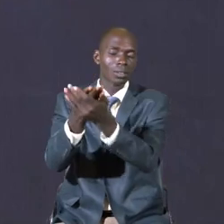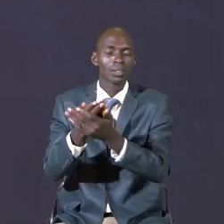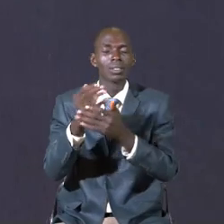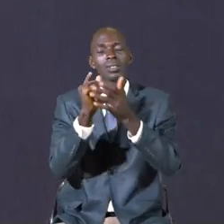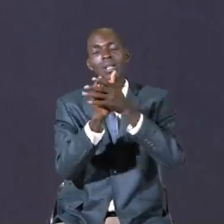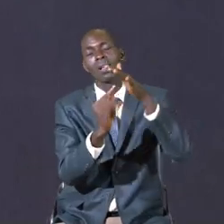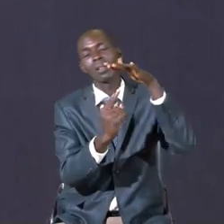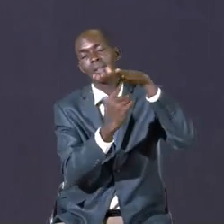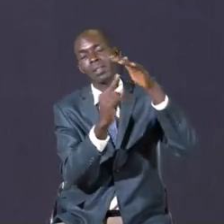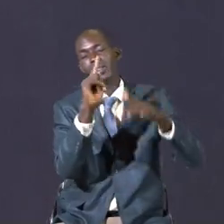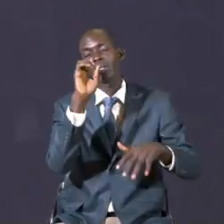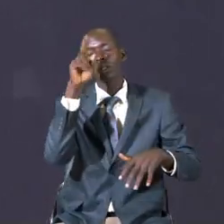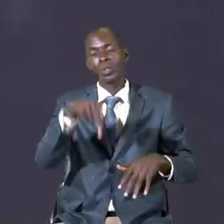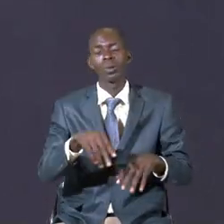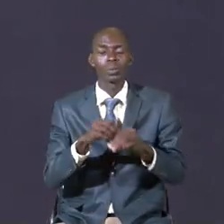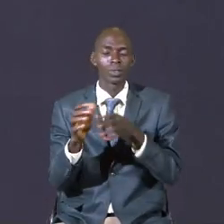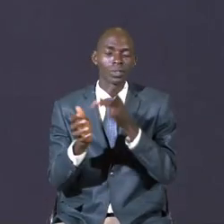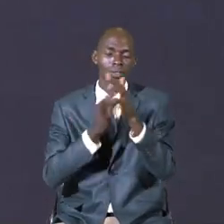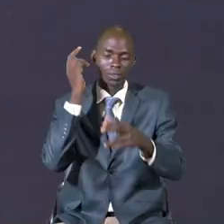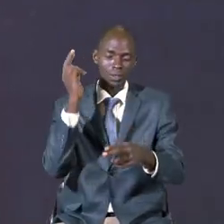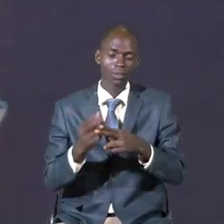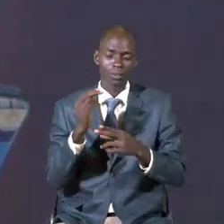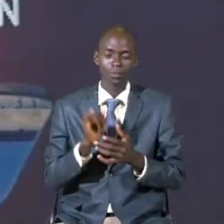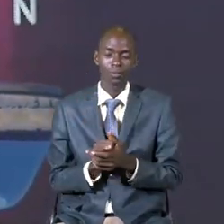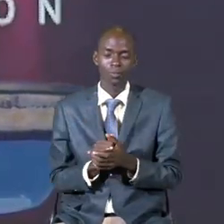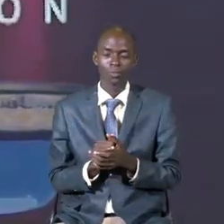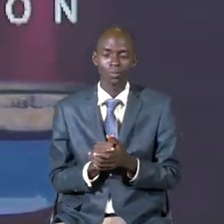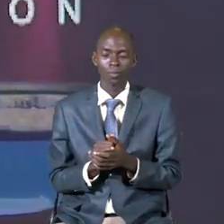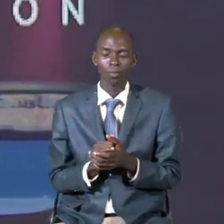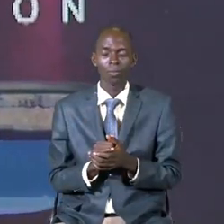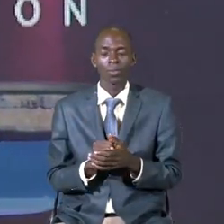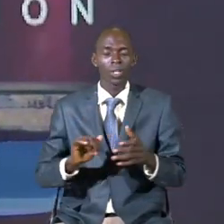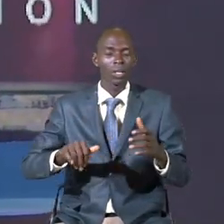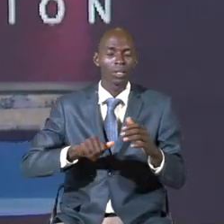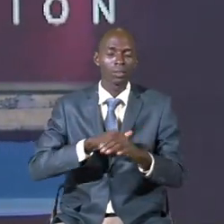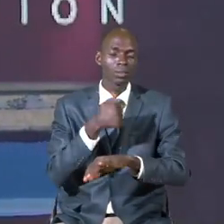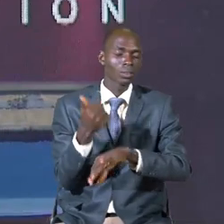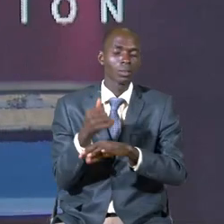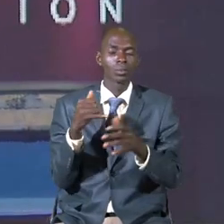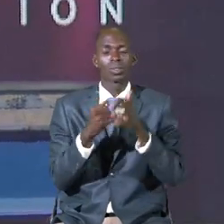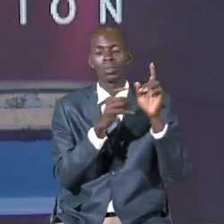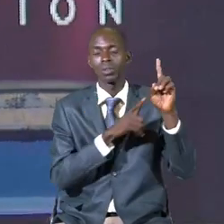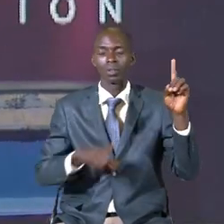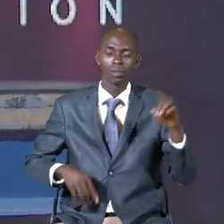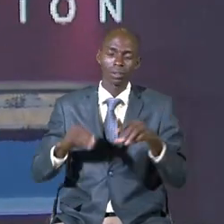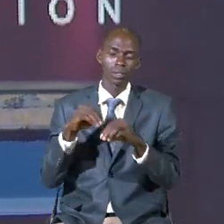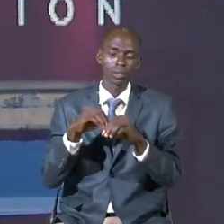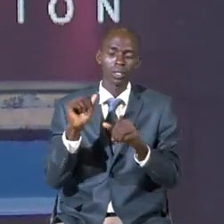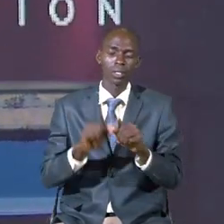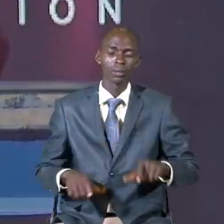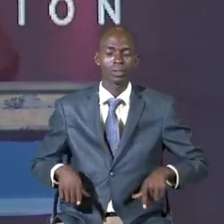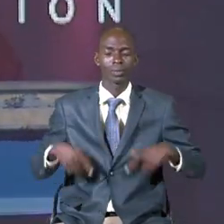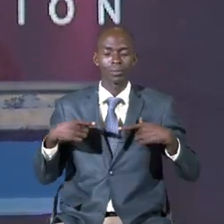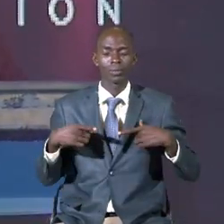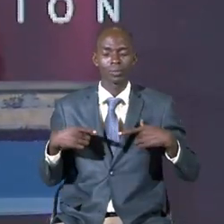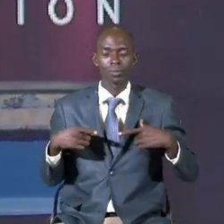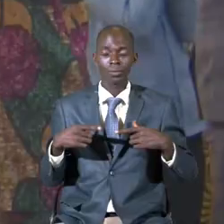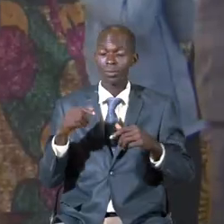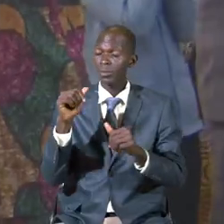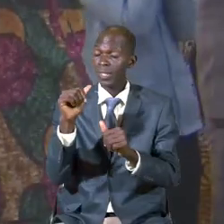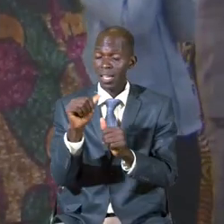jesus name confirm it lord in every life every